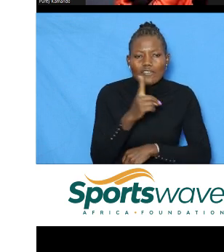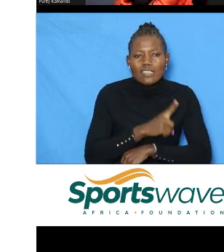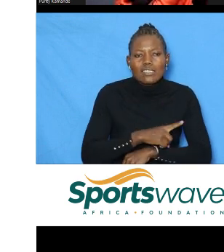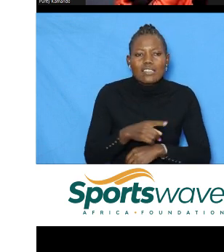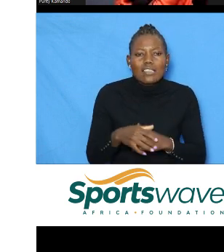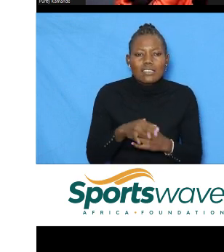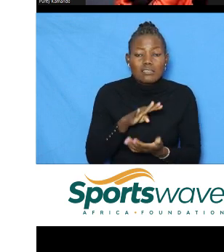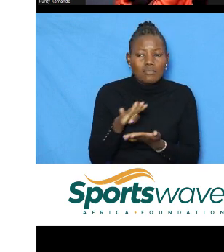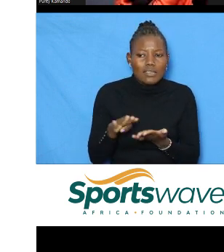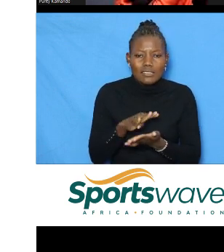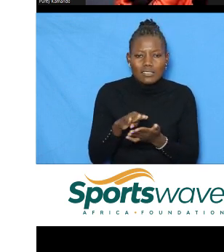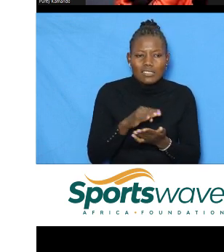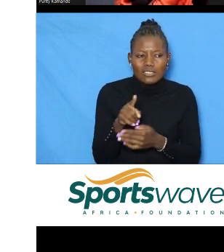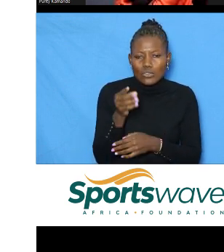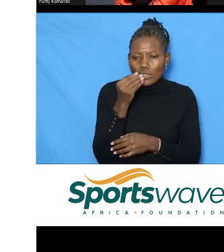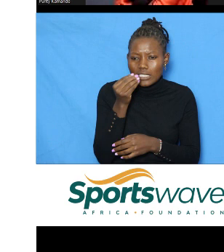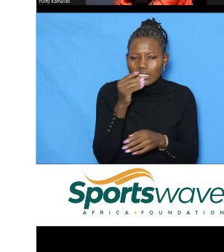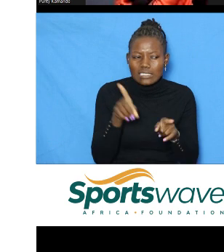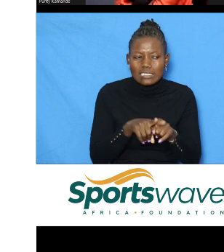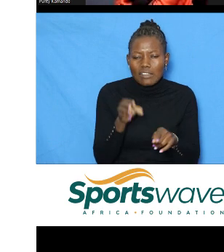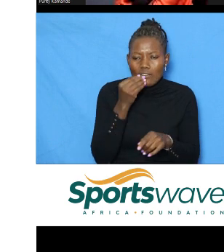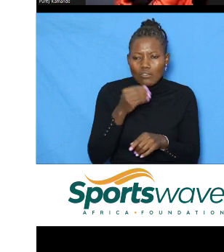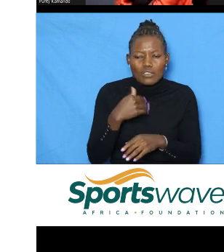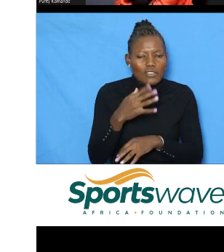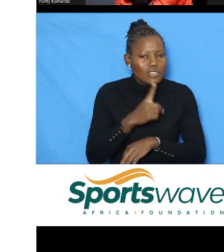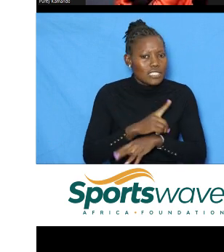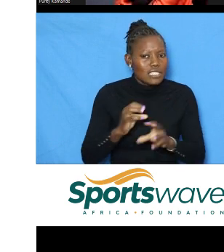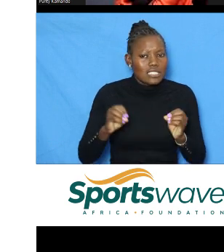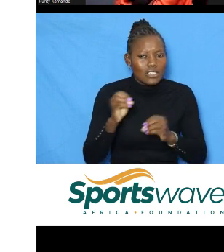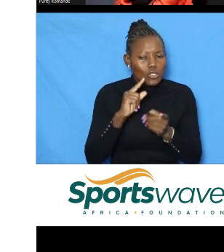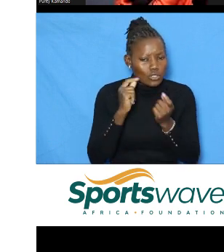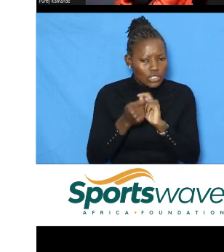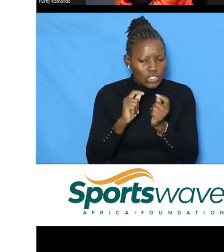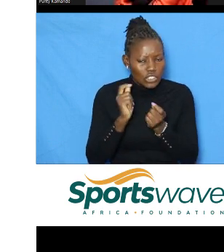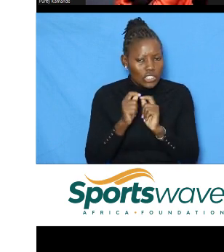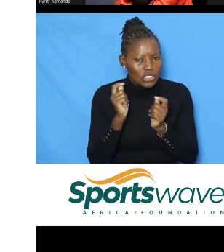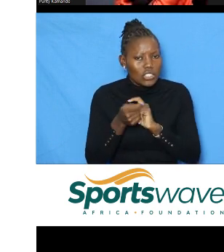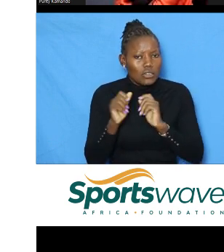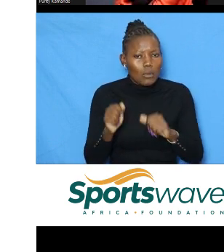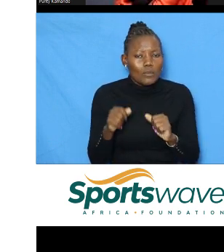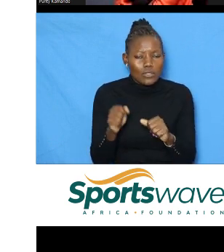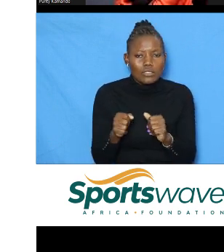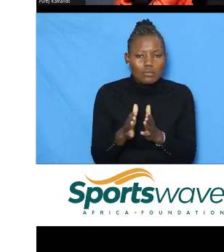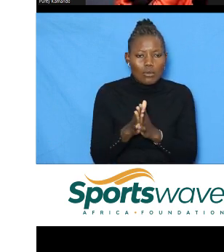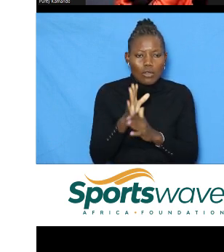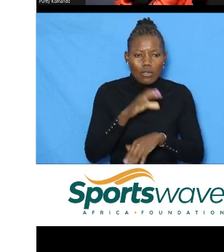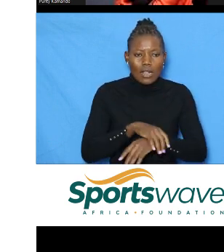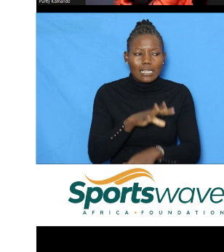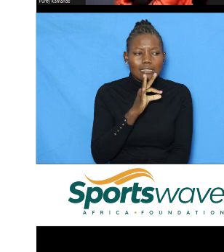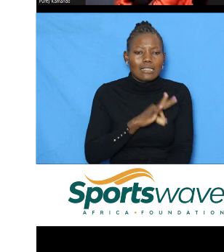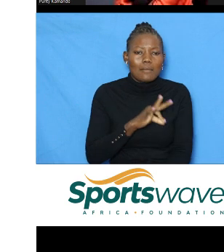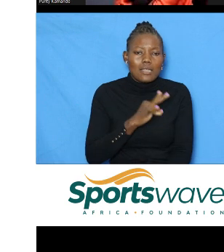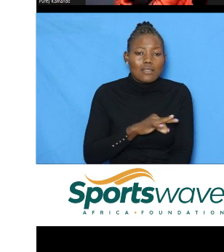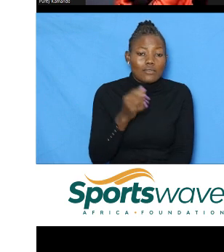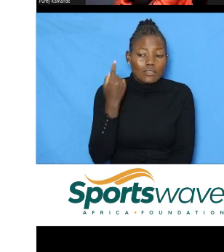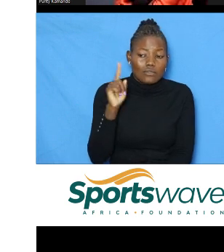day-to-day basis. You're not eating the same meals every other day. So you're changing them up so that you can be able to get the benefits